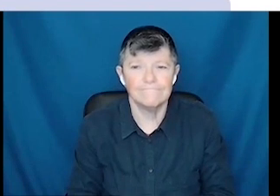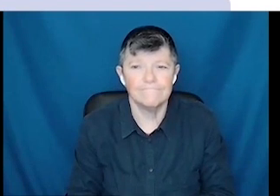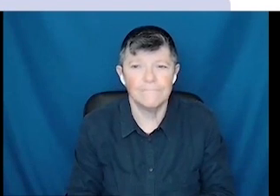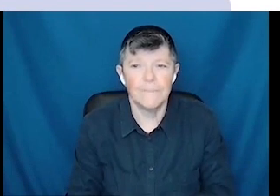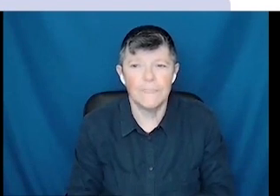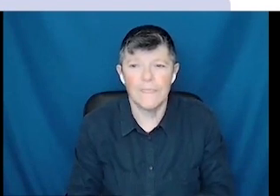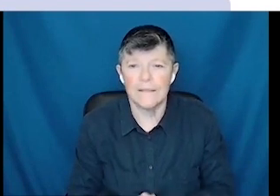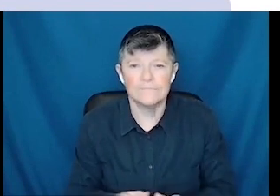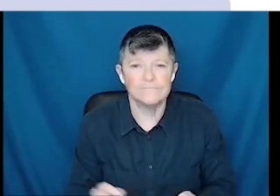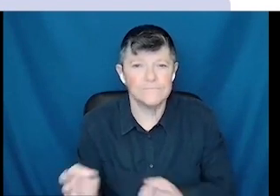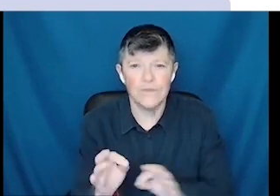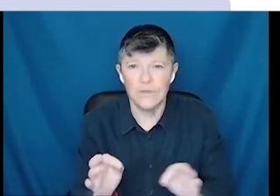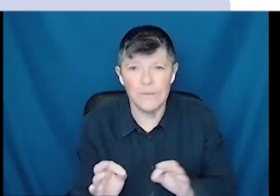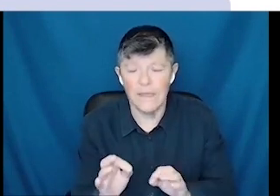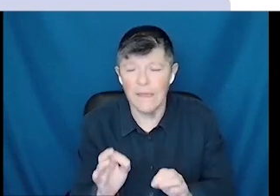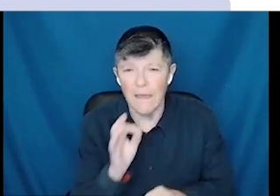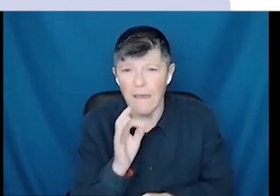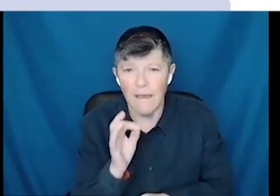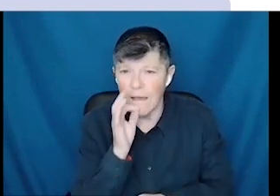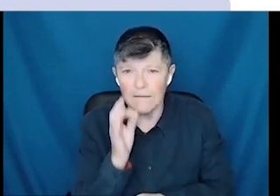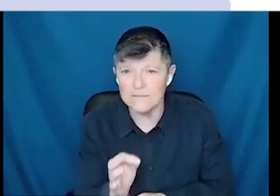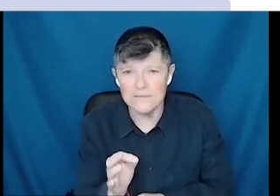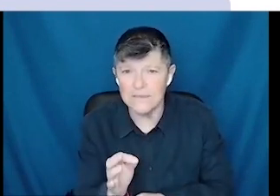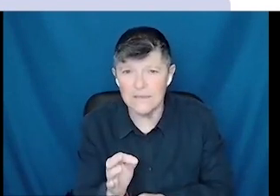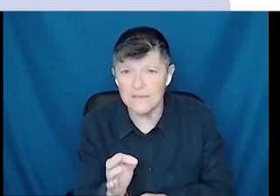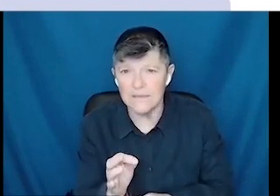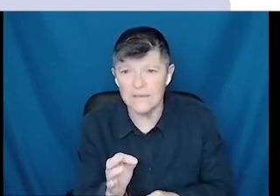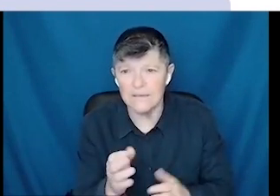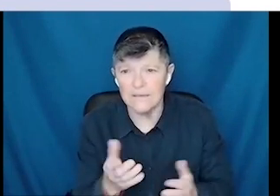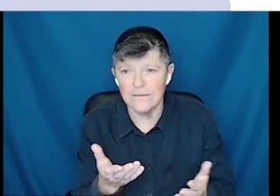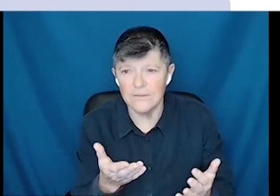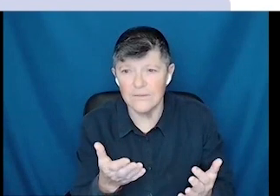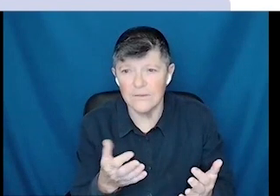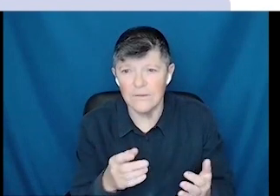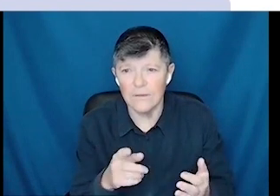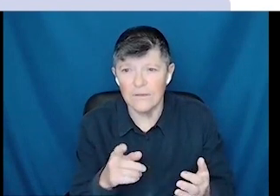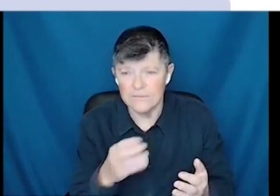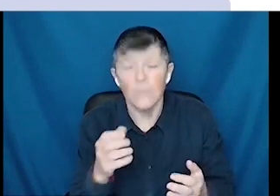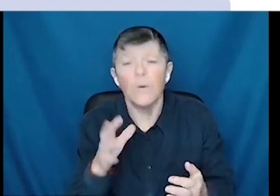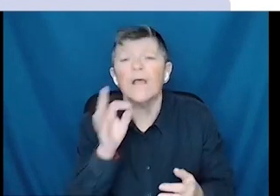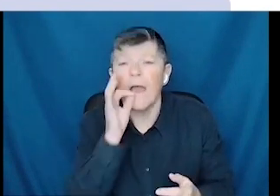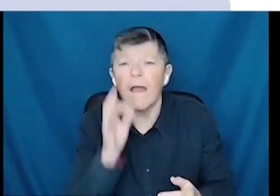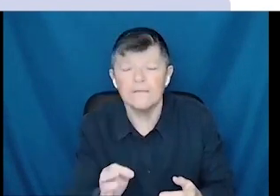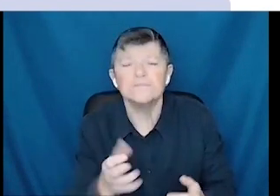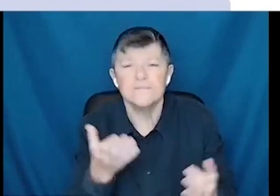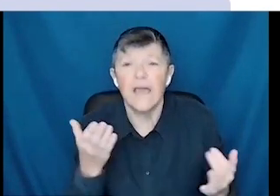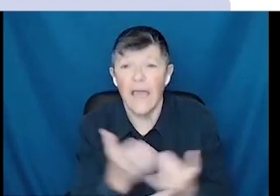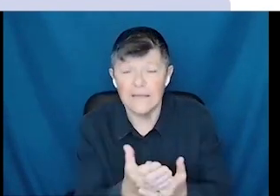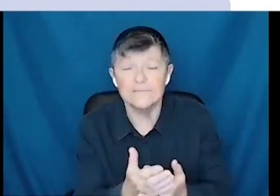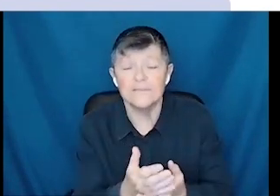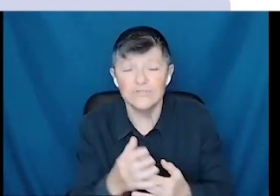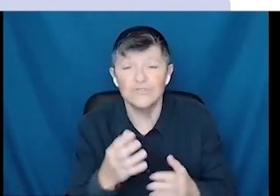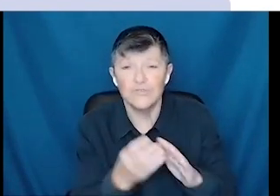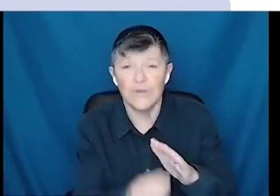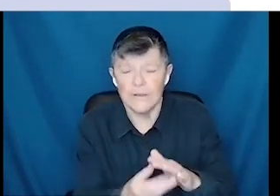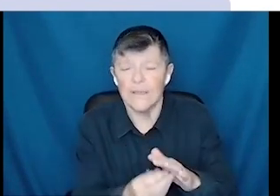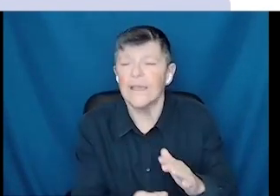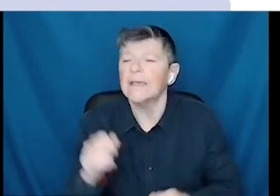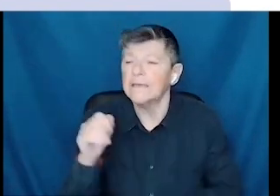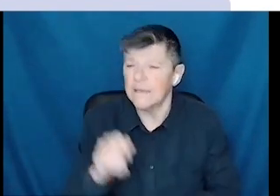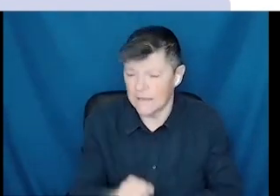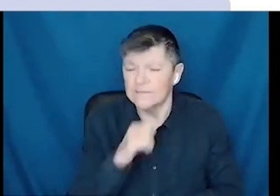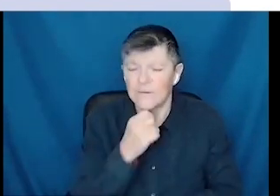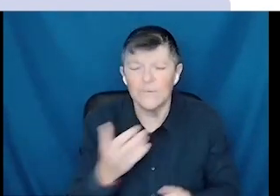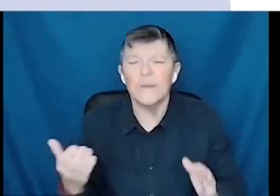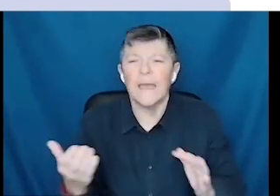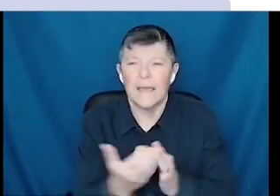Someone is asking if there could be access to the recording. So yes, there will be access. You will just have to wait